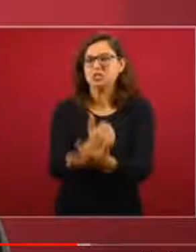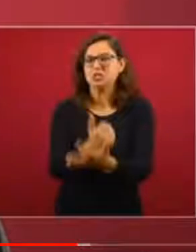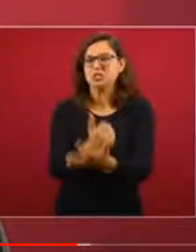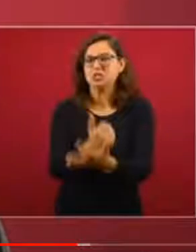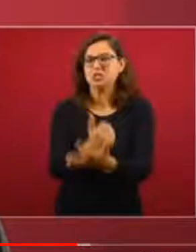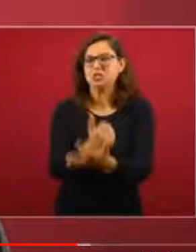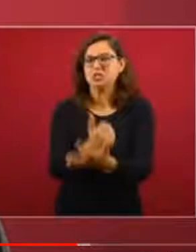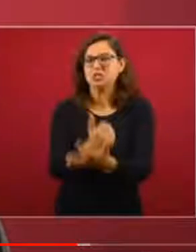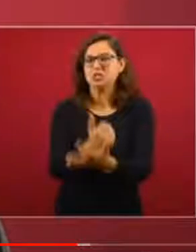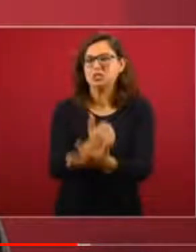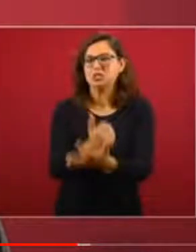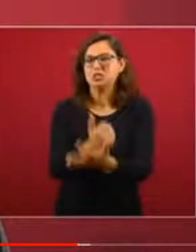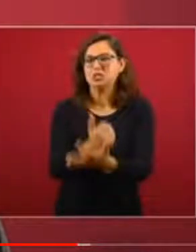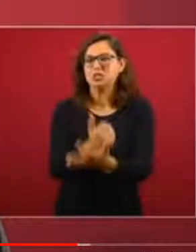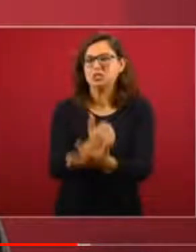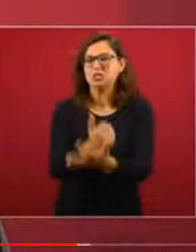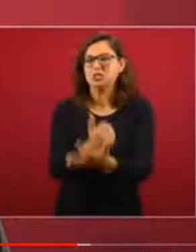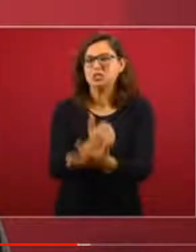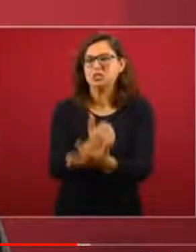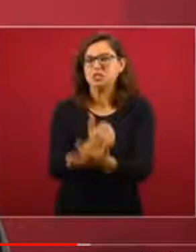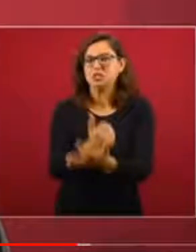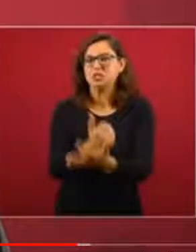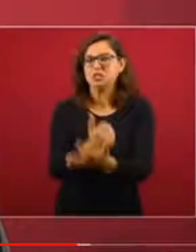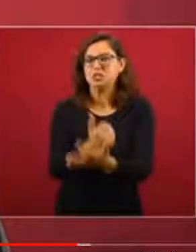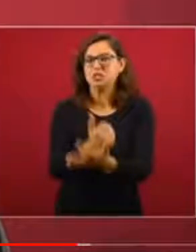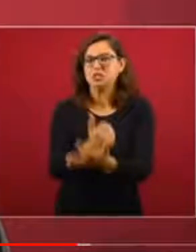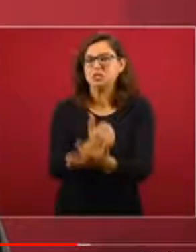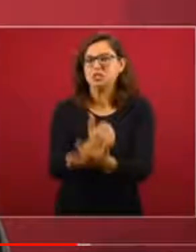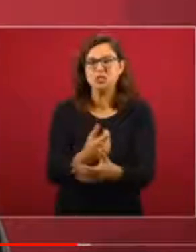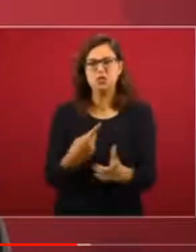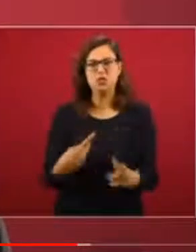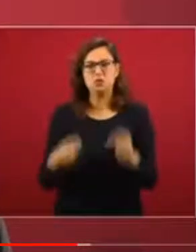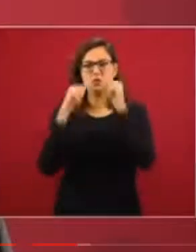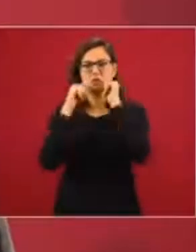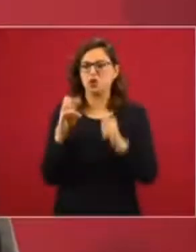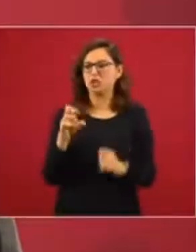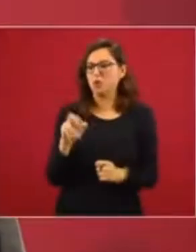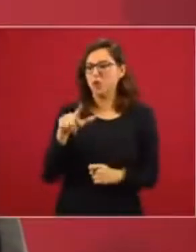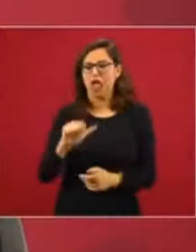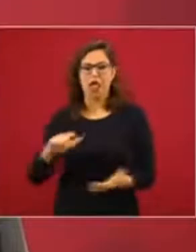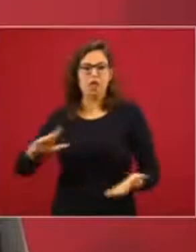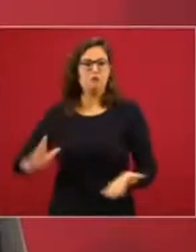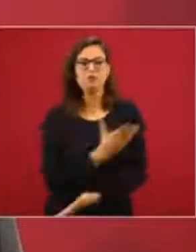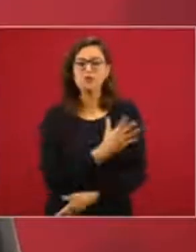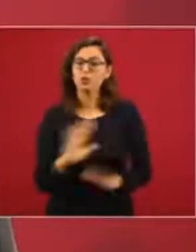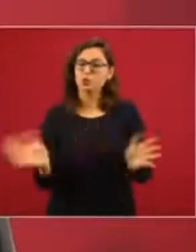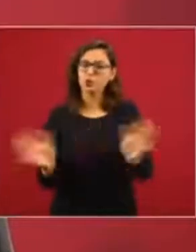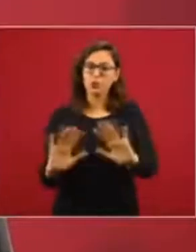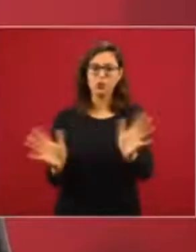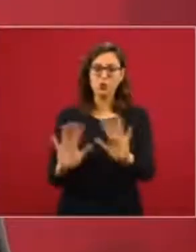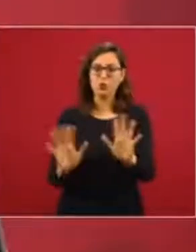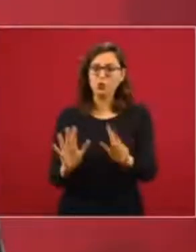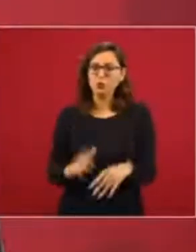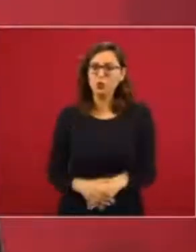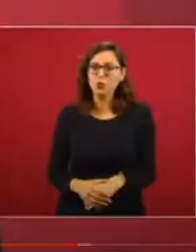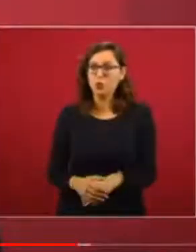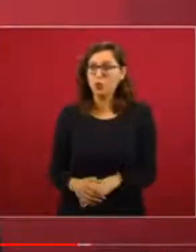any cost without moral scruples. Esto perjudica al partido que lo